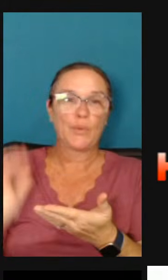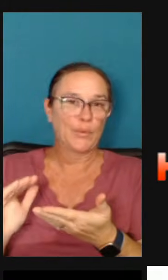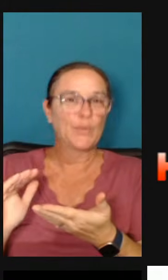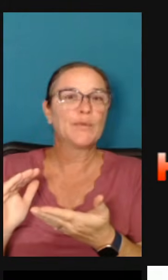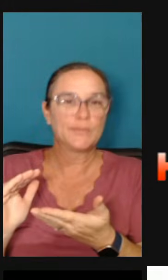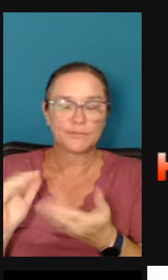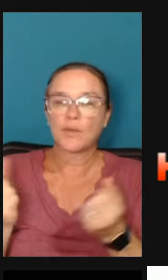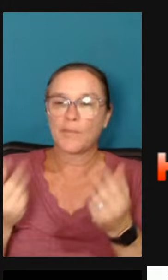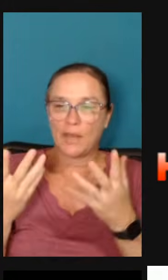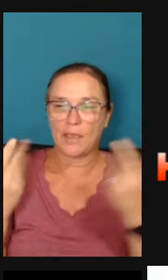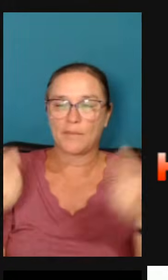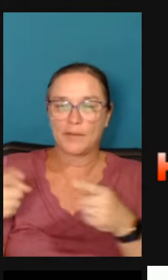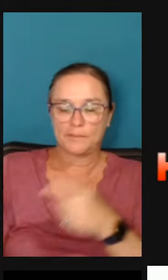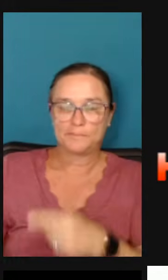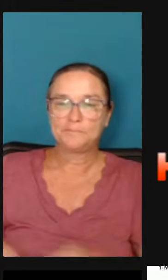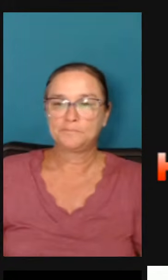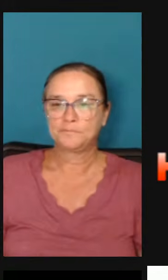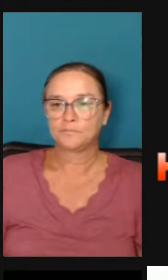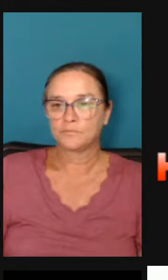rate. There.